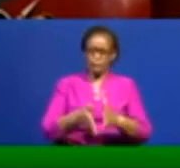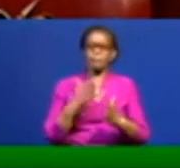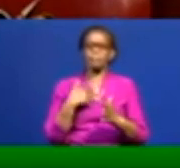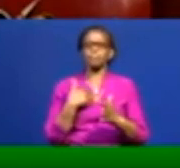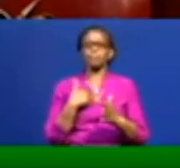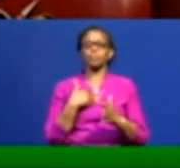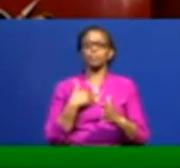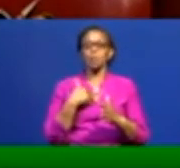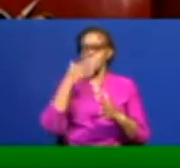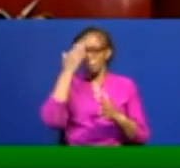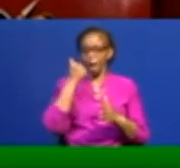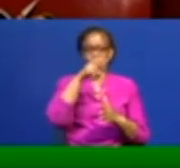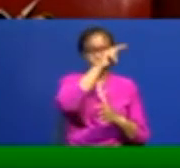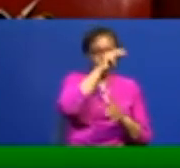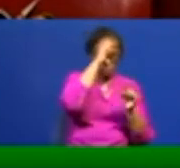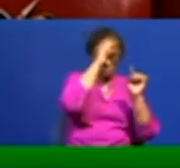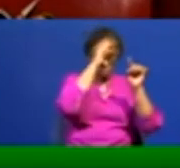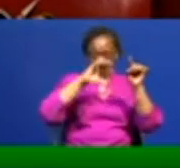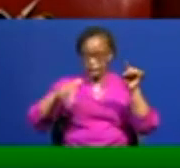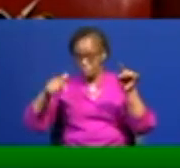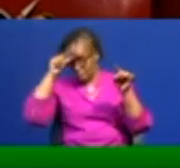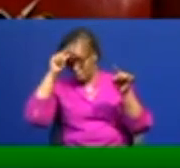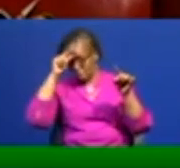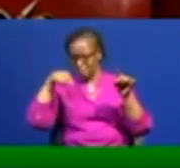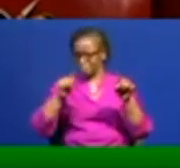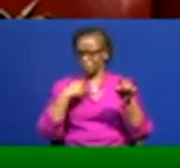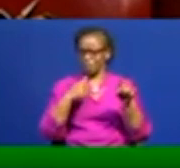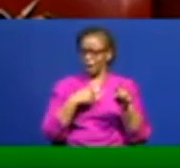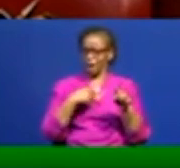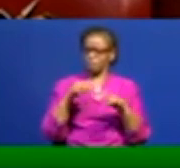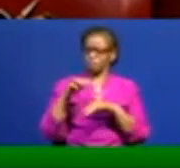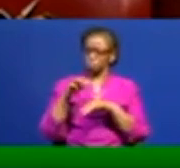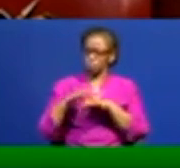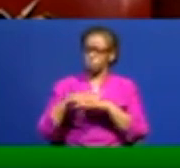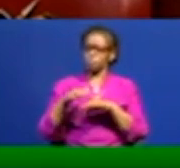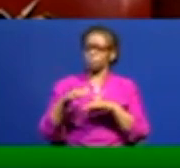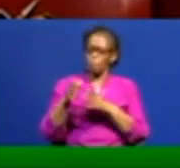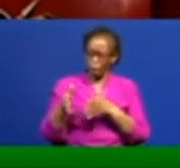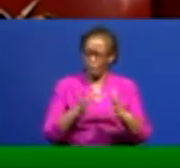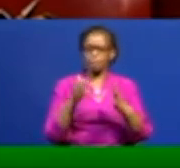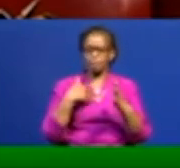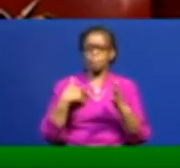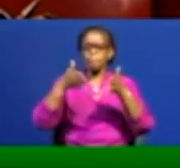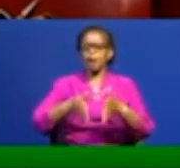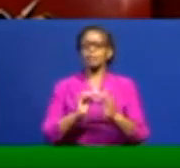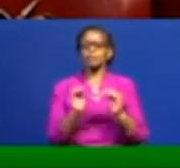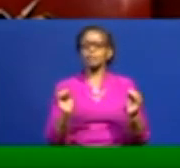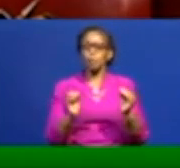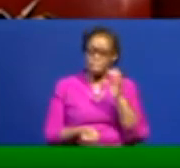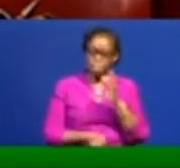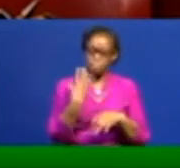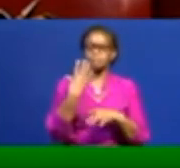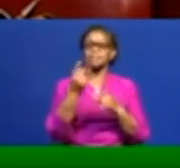county government and the national government create a dignity for that? One, by having standards, and two, by making sure that this thing is protected.